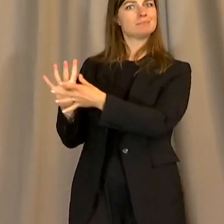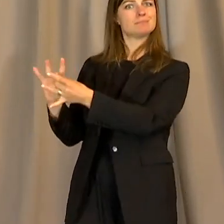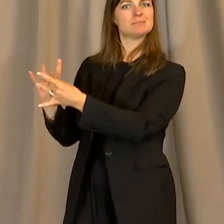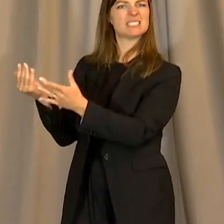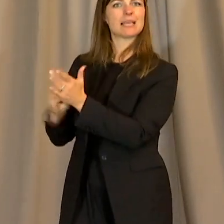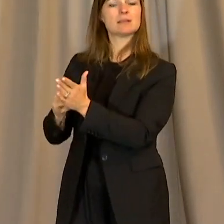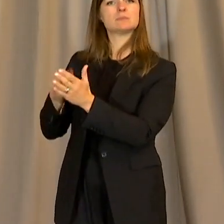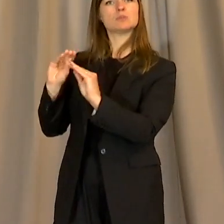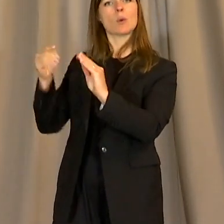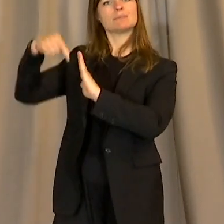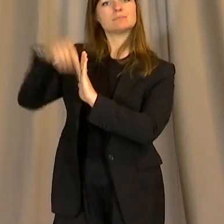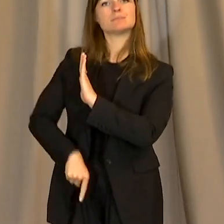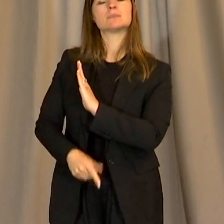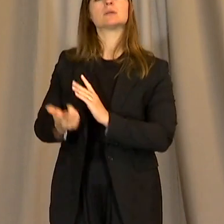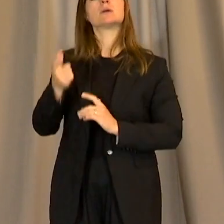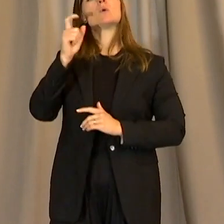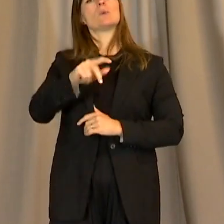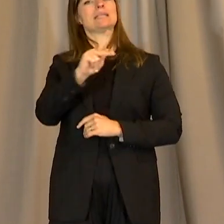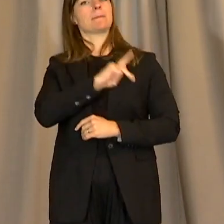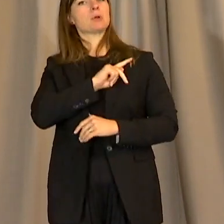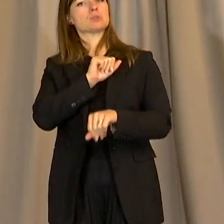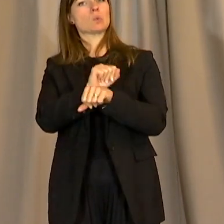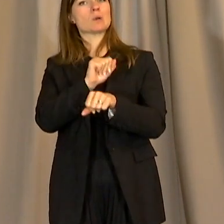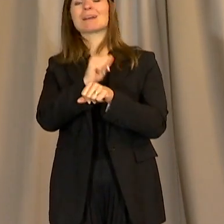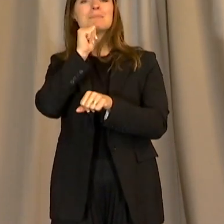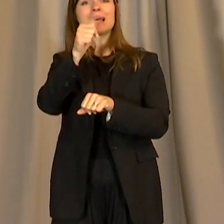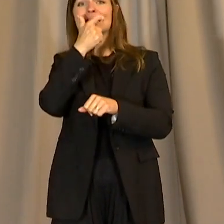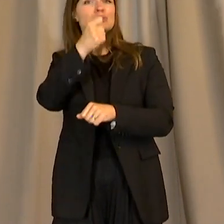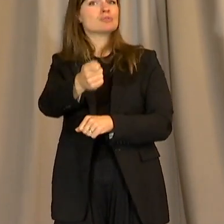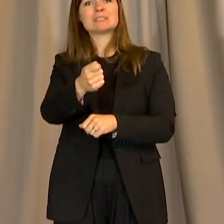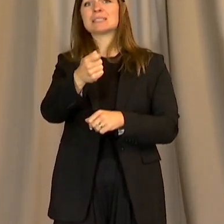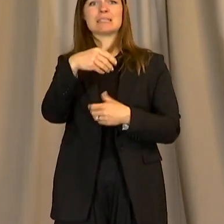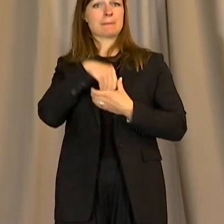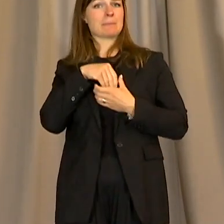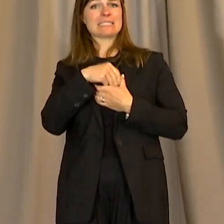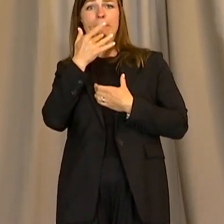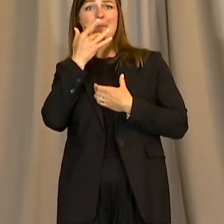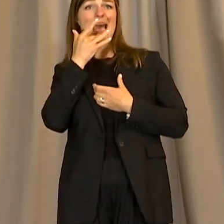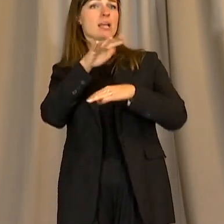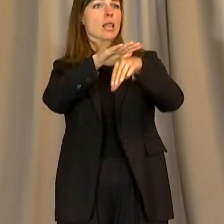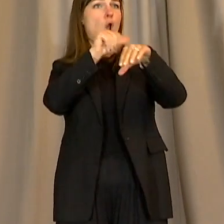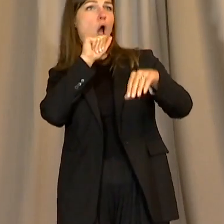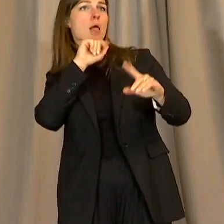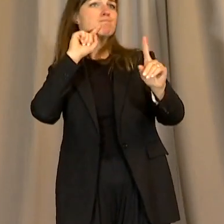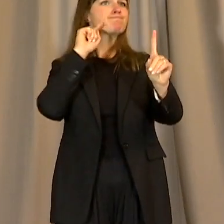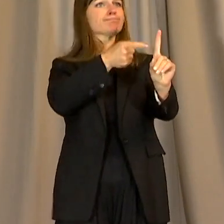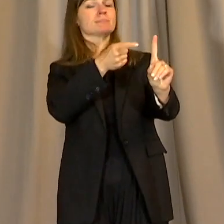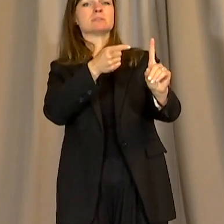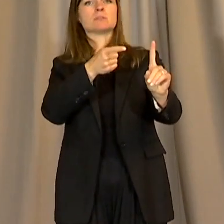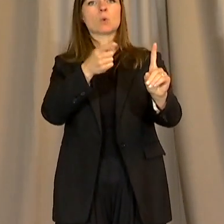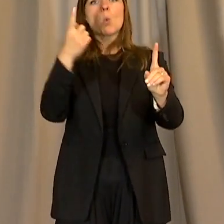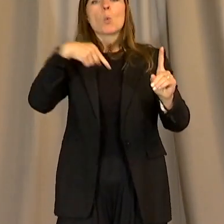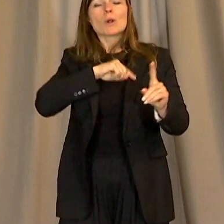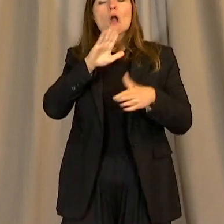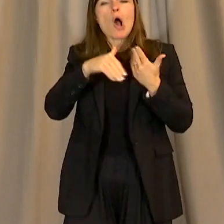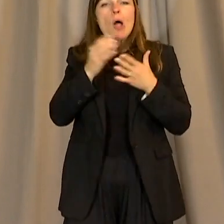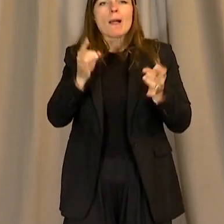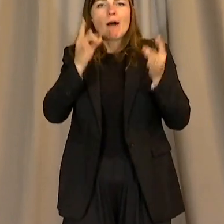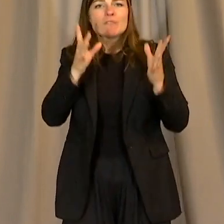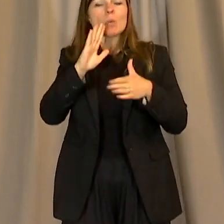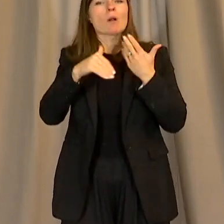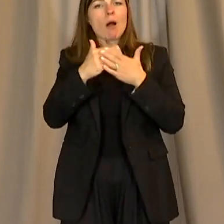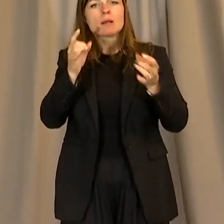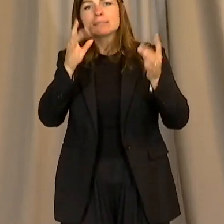personal work. I'm not interested in calling people out on their bias. We all are awful, let's just be clear. All of us have biases, we're all